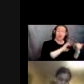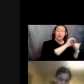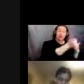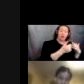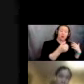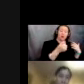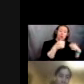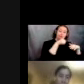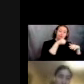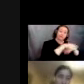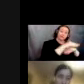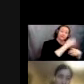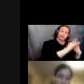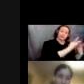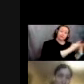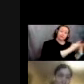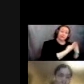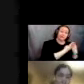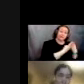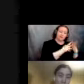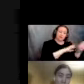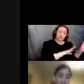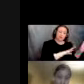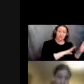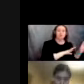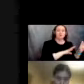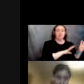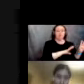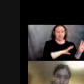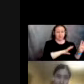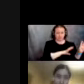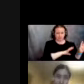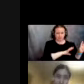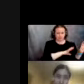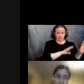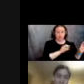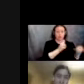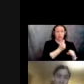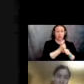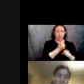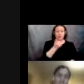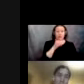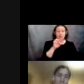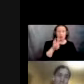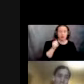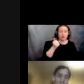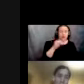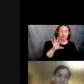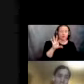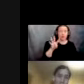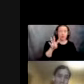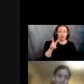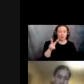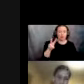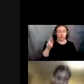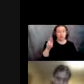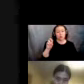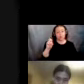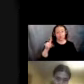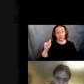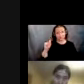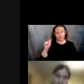sent to. And so on February 19th, 1942, Roosevelt signed the exclusion